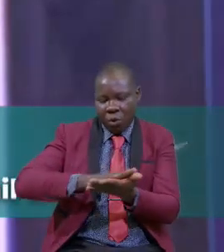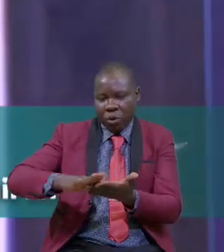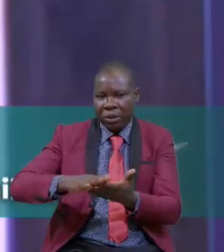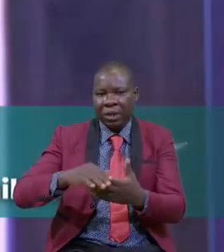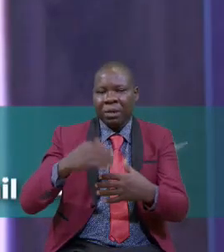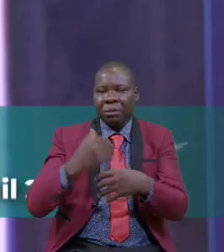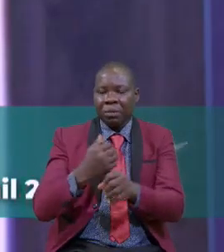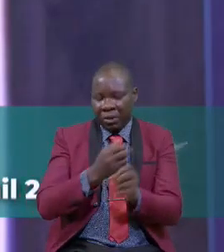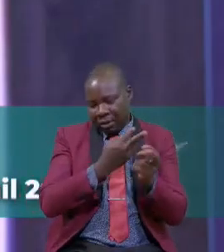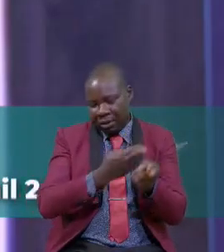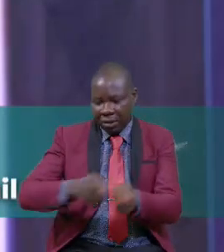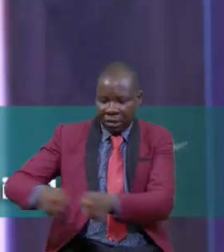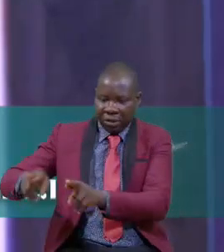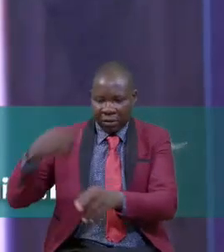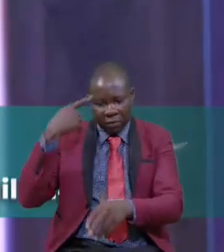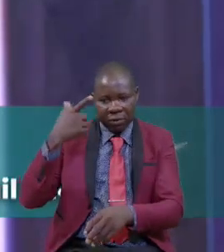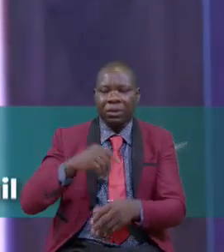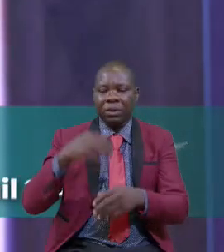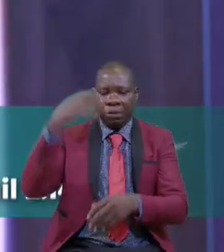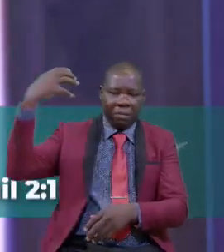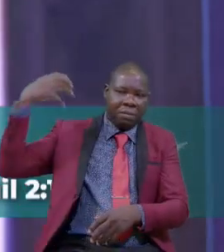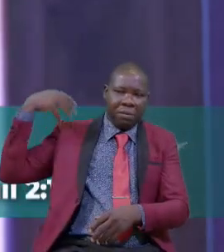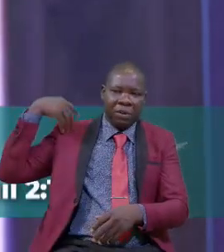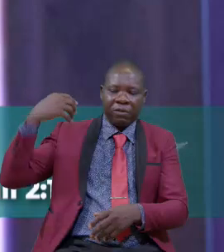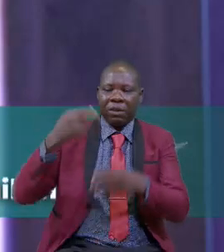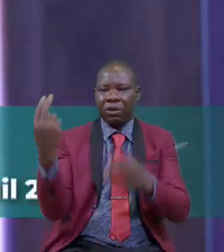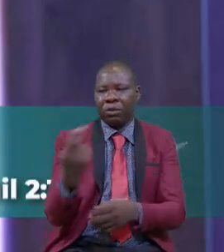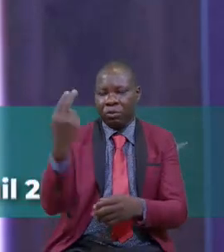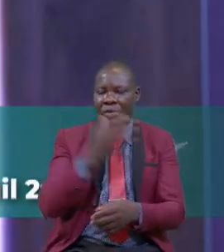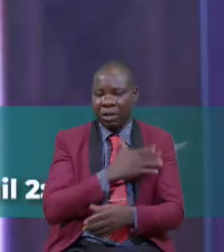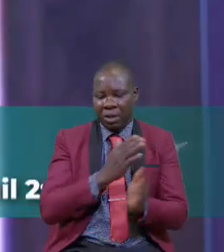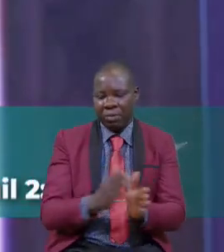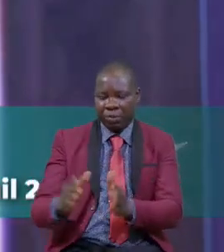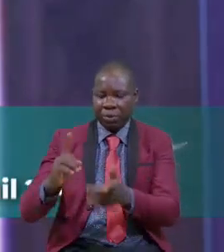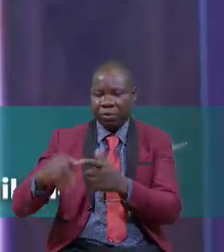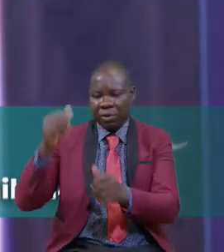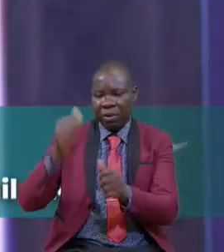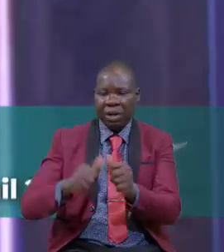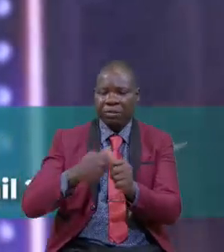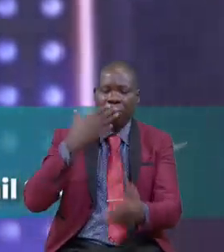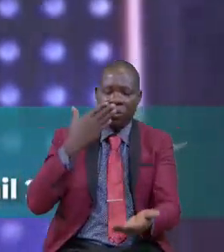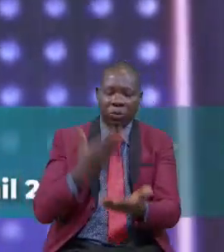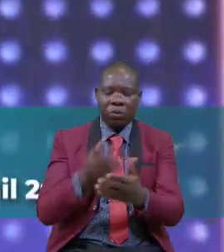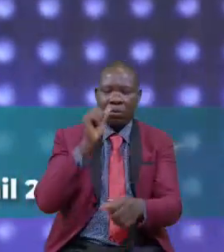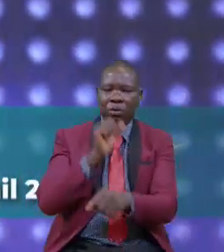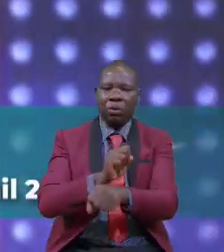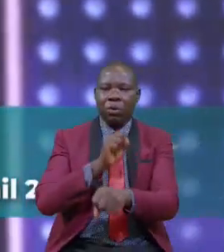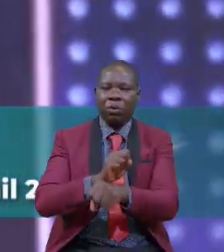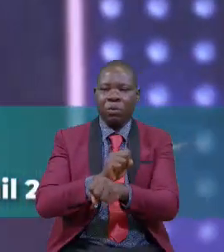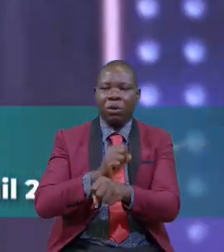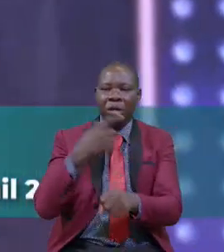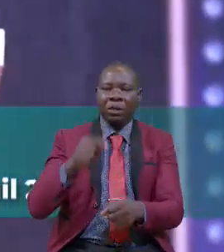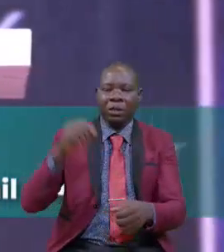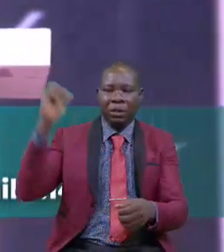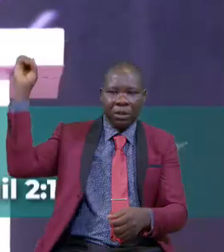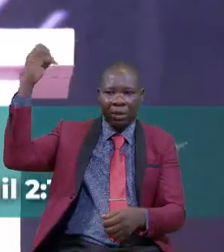master's use, and prepared unto every good work. The grace of God will prepare